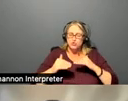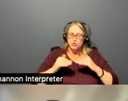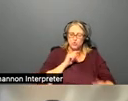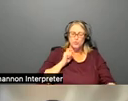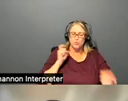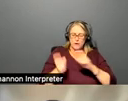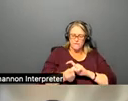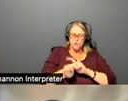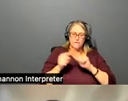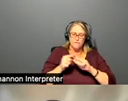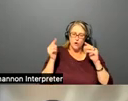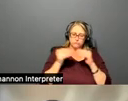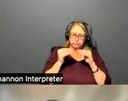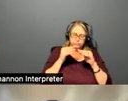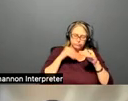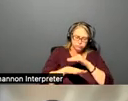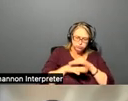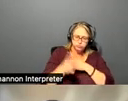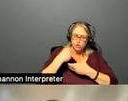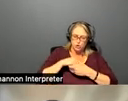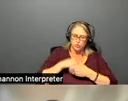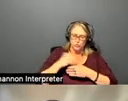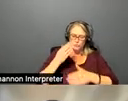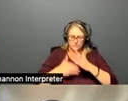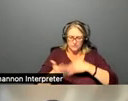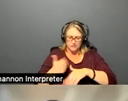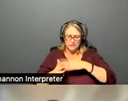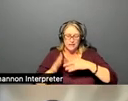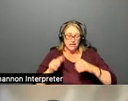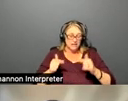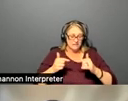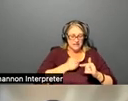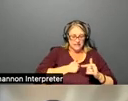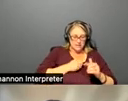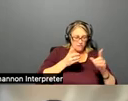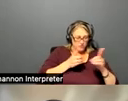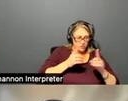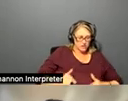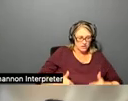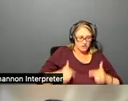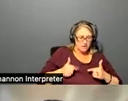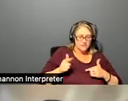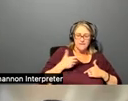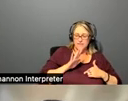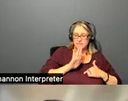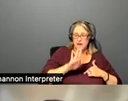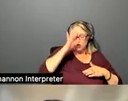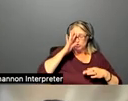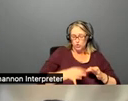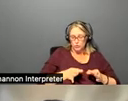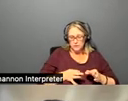inclusive society for disabled people to live in self-directed lives of their choosing.